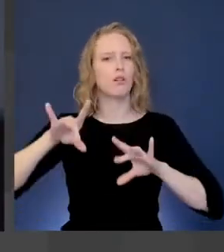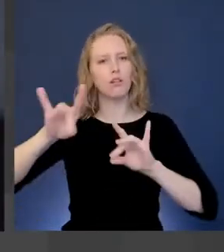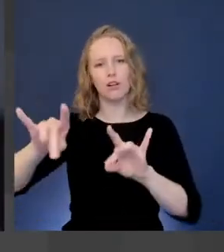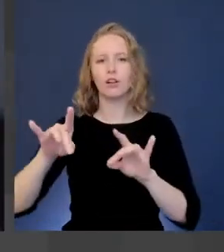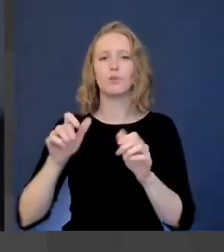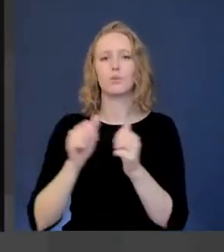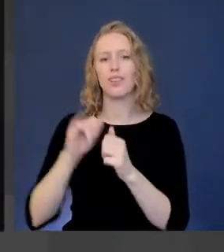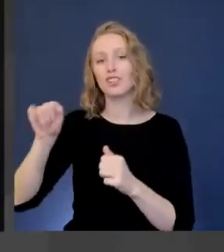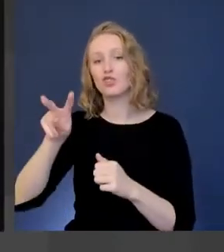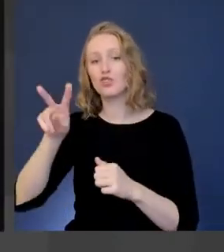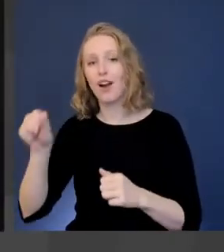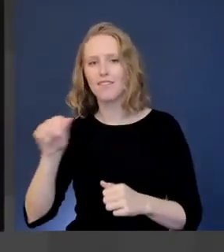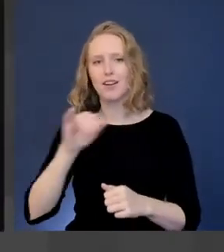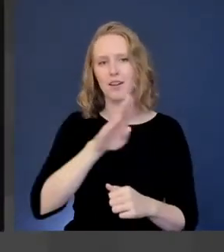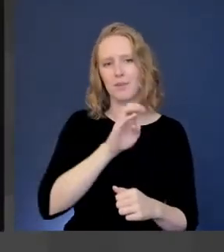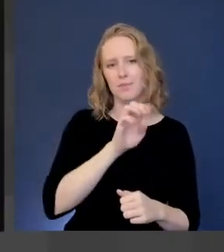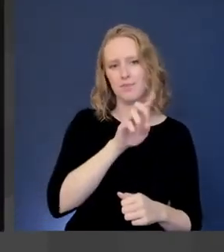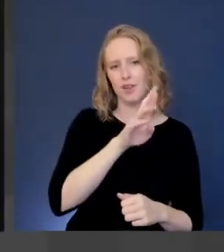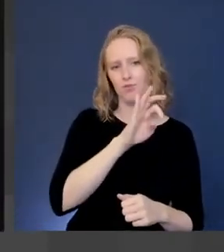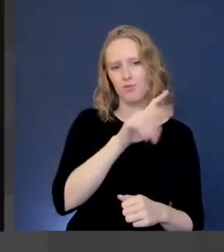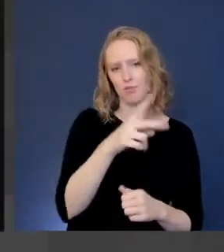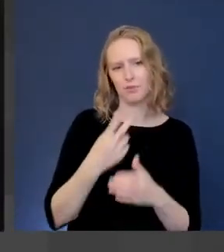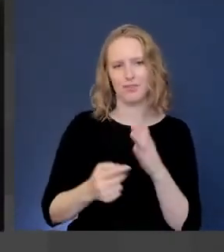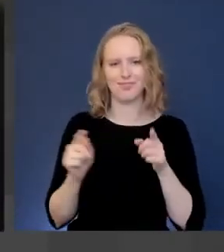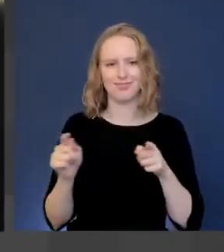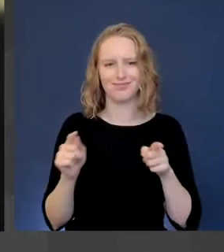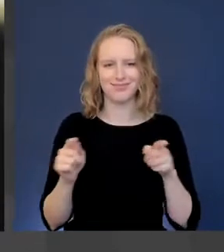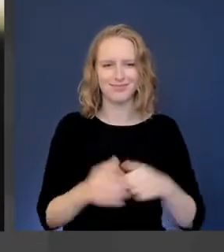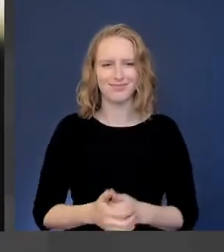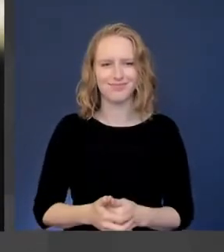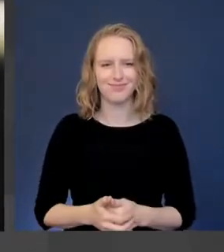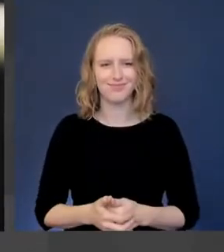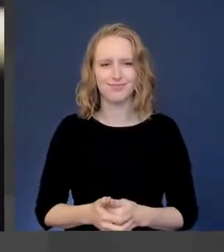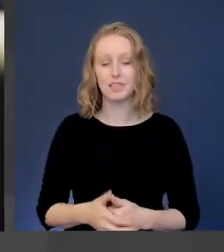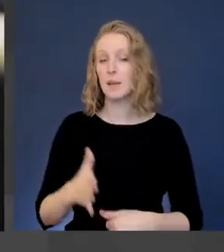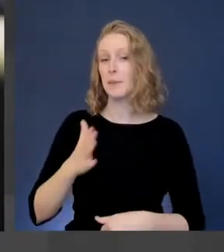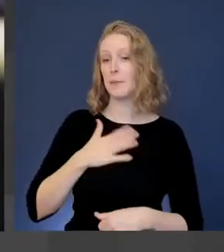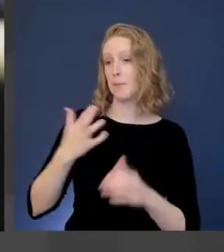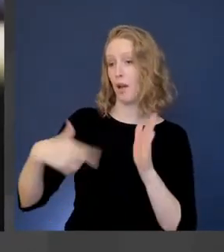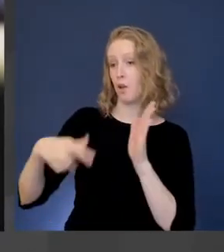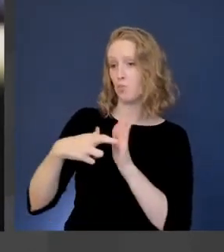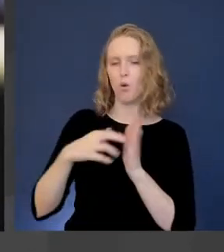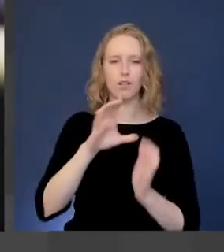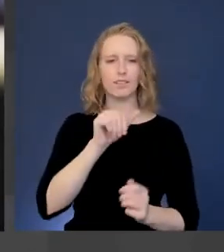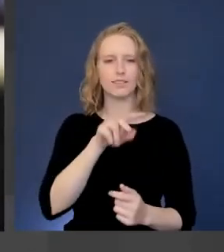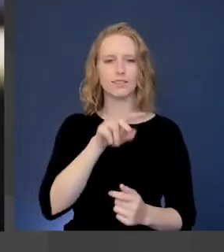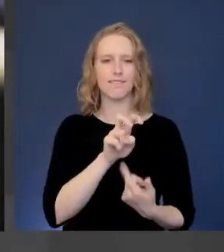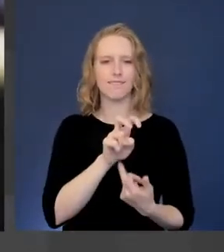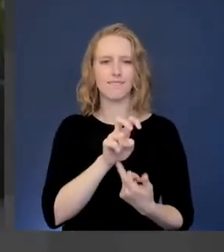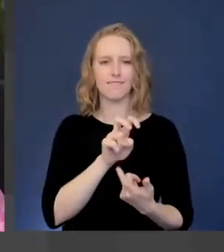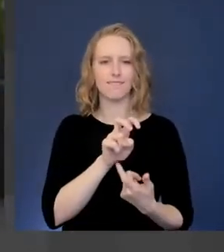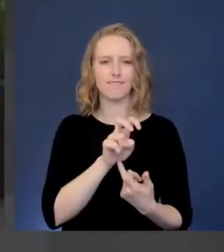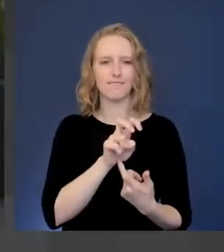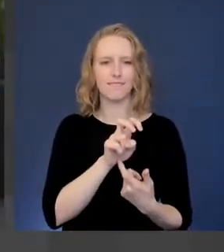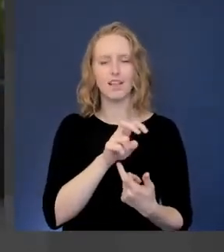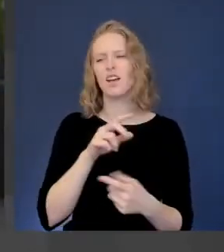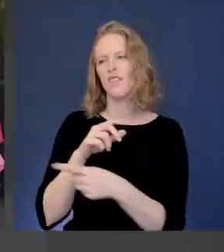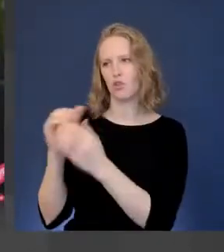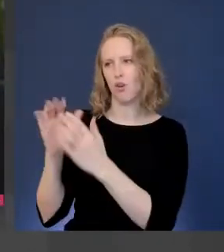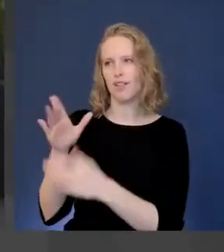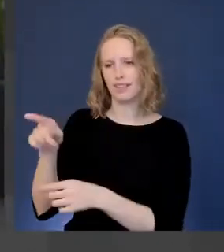In this update, my role is to bring to life the cave part, and together with our colleague who work on the mountains,